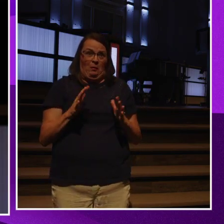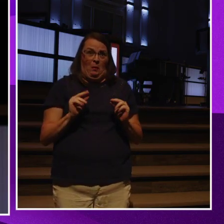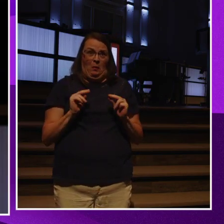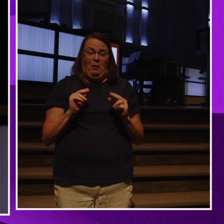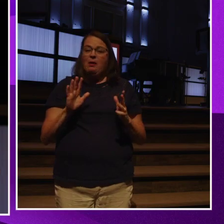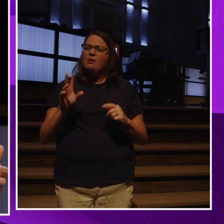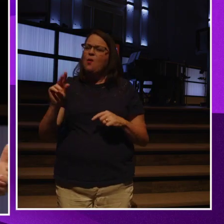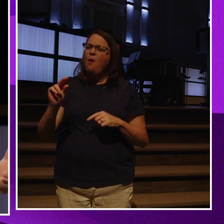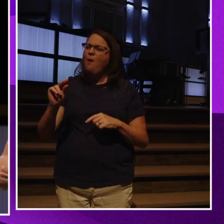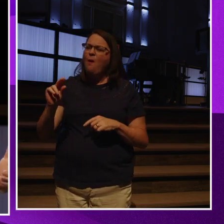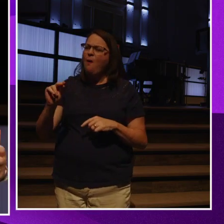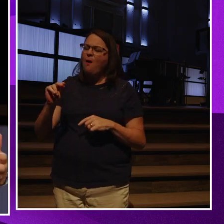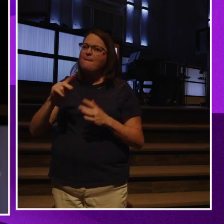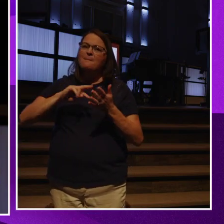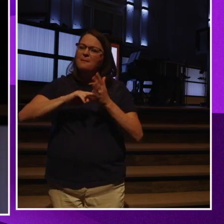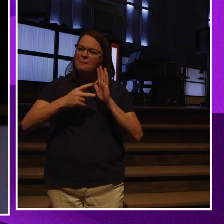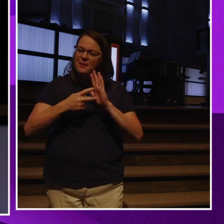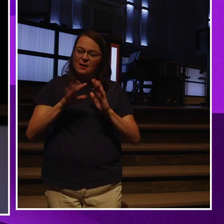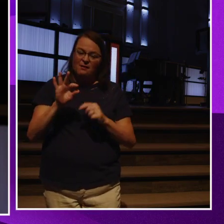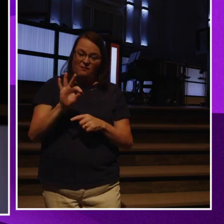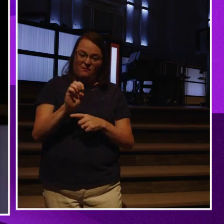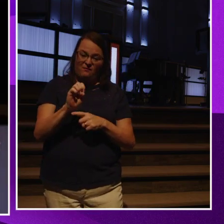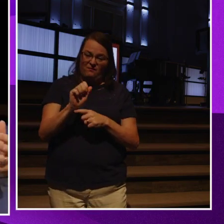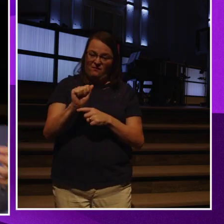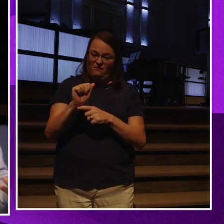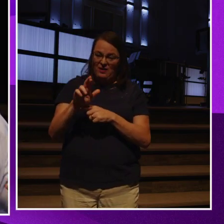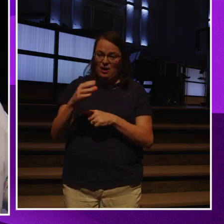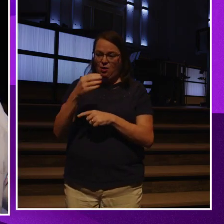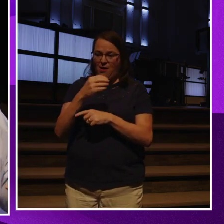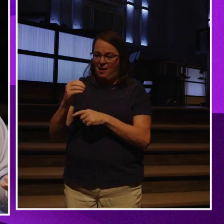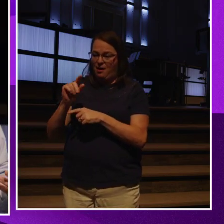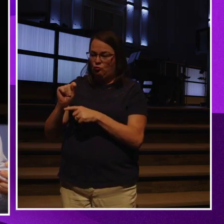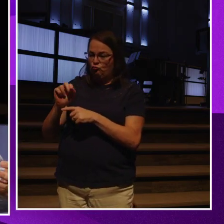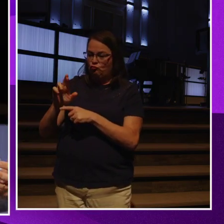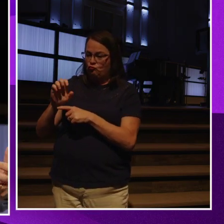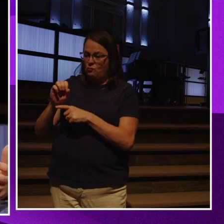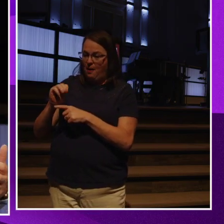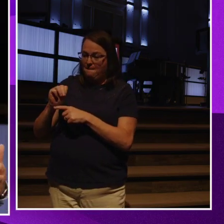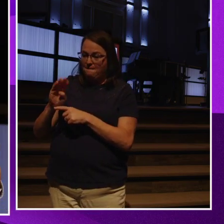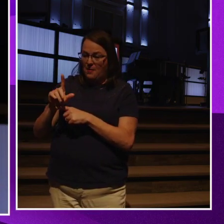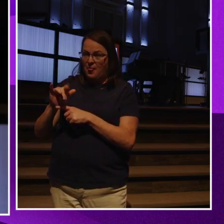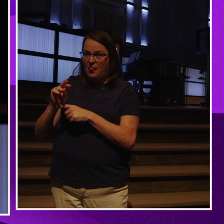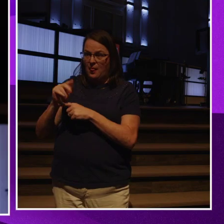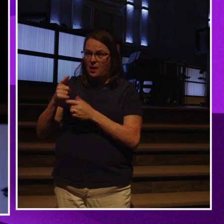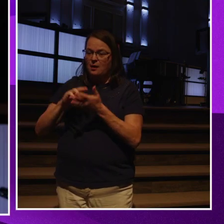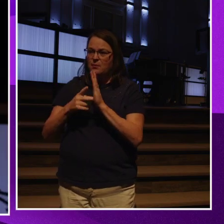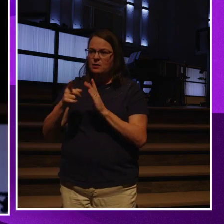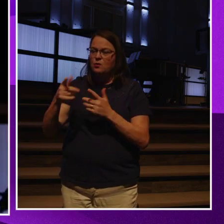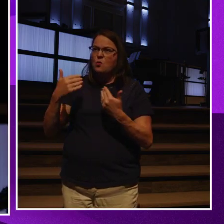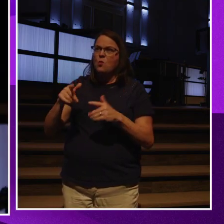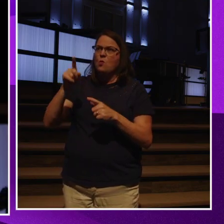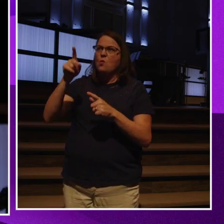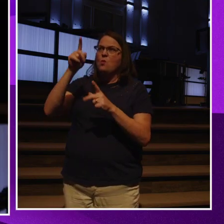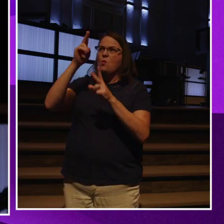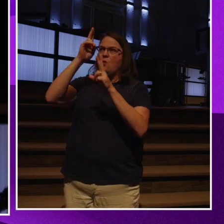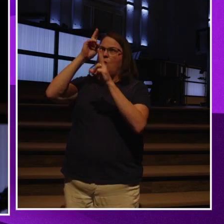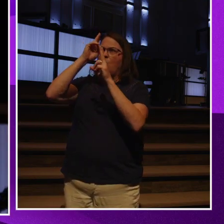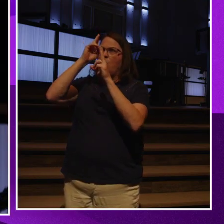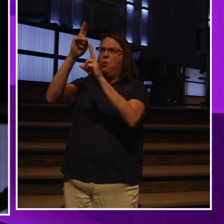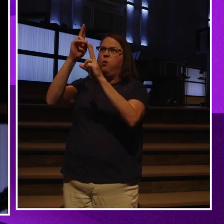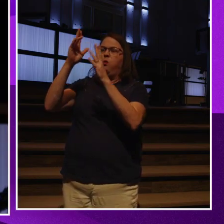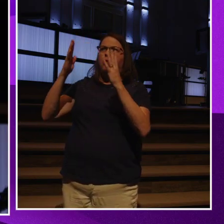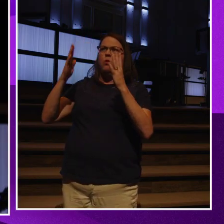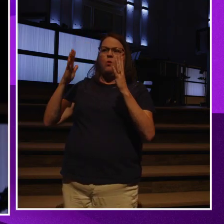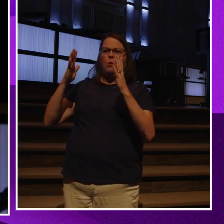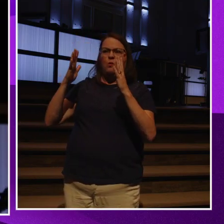No. But what he's saying is, you need to know who it is you're really serving. Because when you